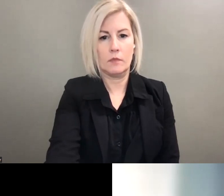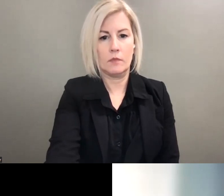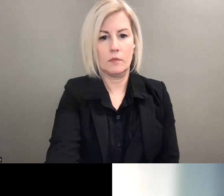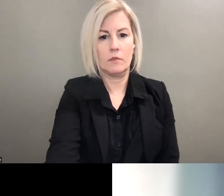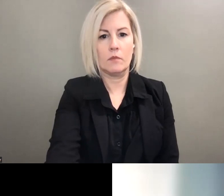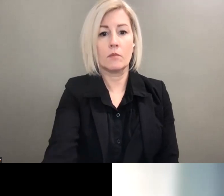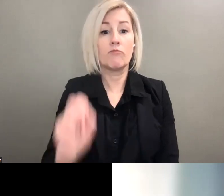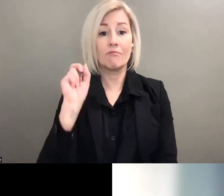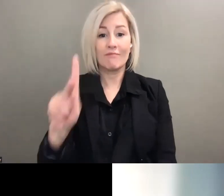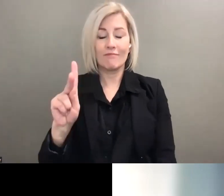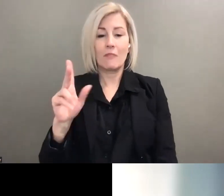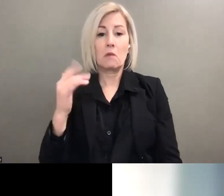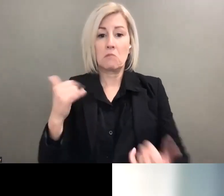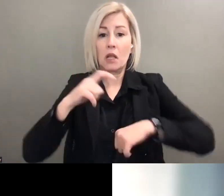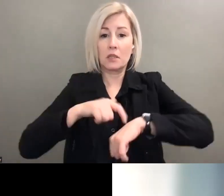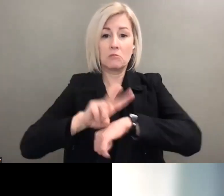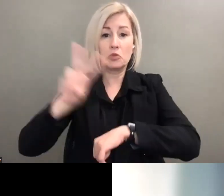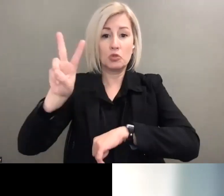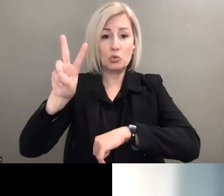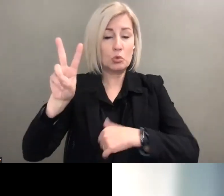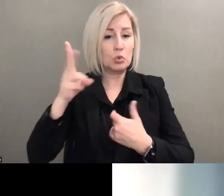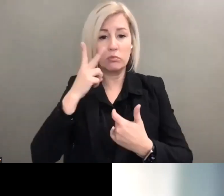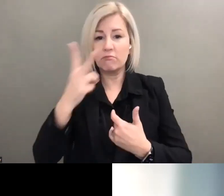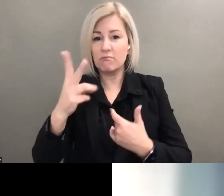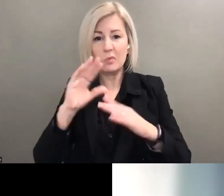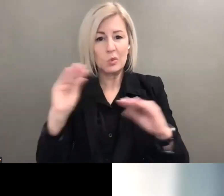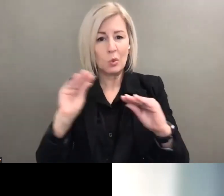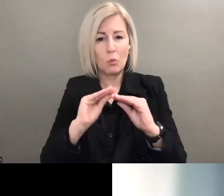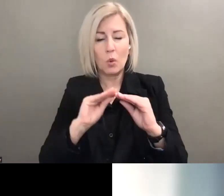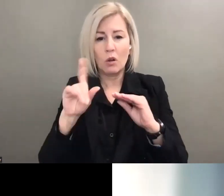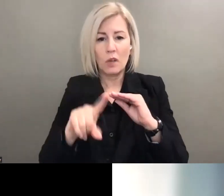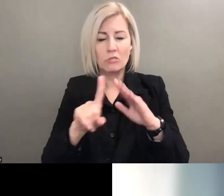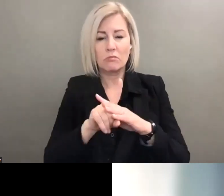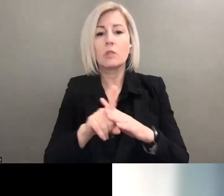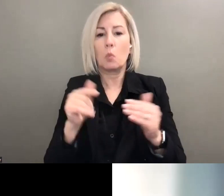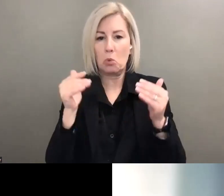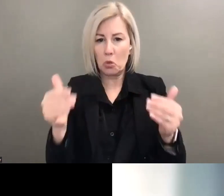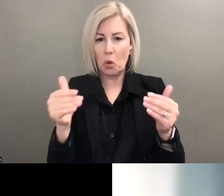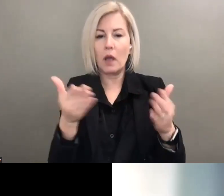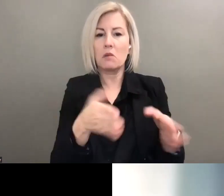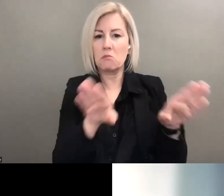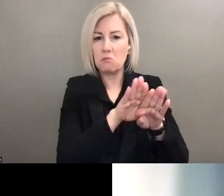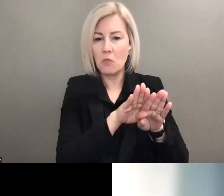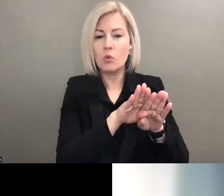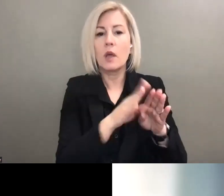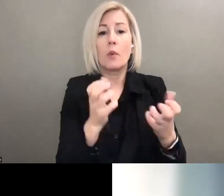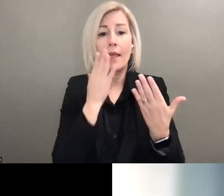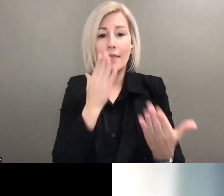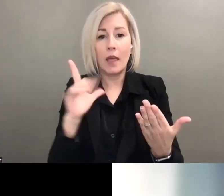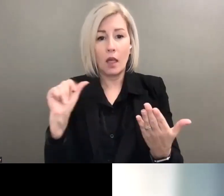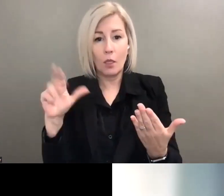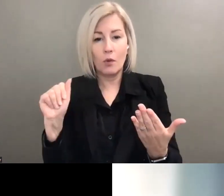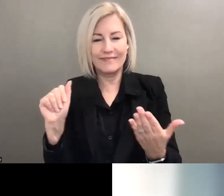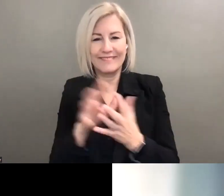Okay, we are at 2 o'clock and I don't see any more questions in the Q&A, so we are going to go ahead and call it. I want to thank Laura so